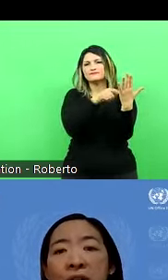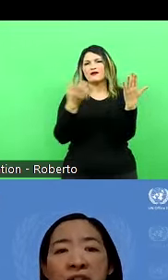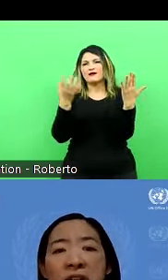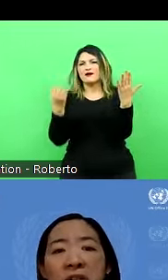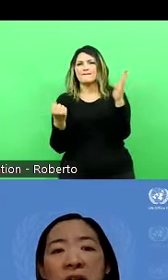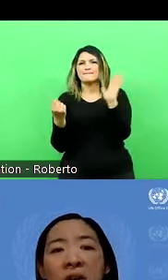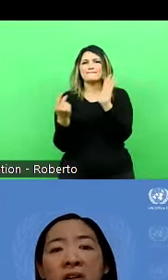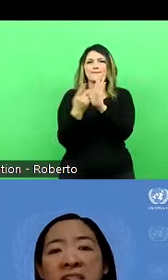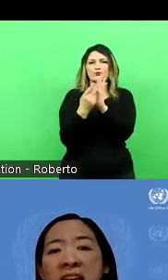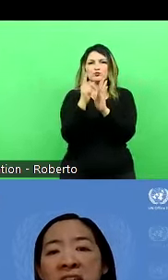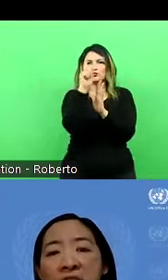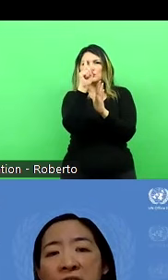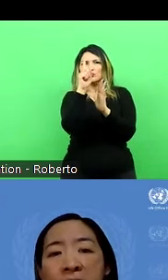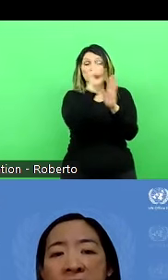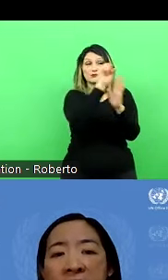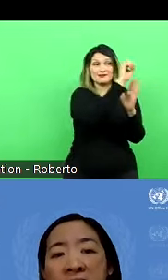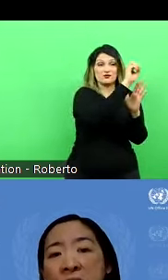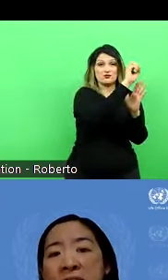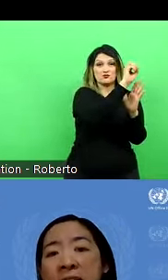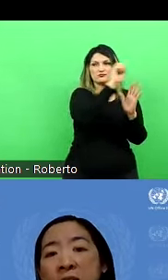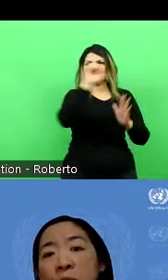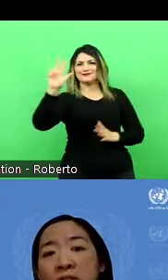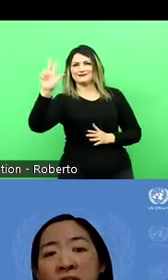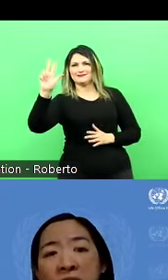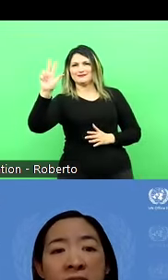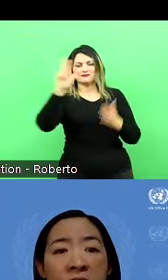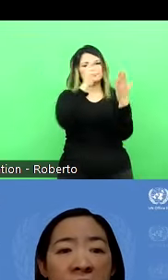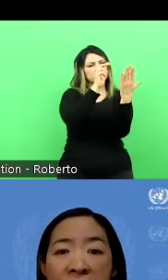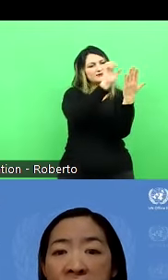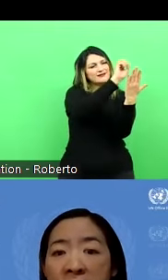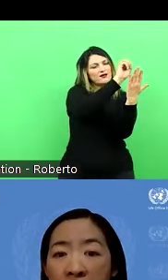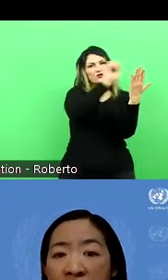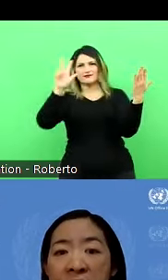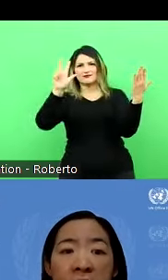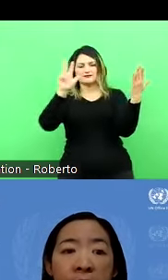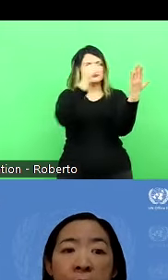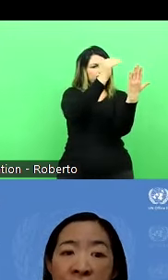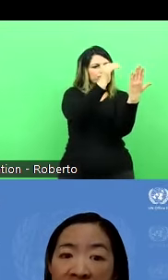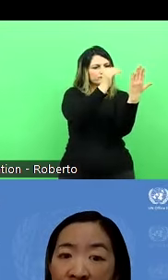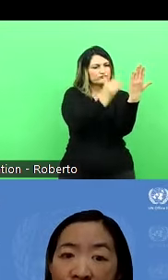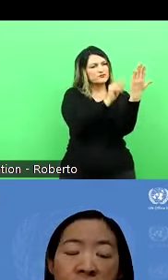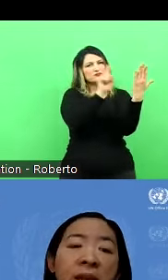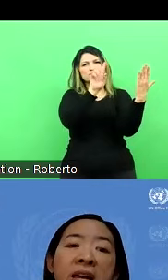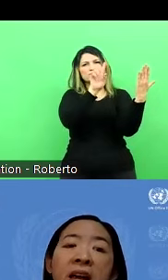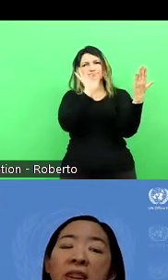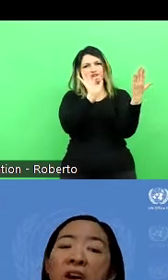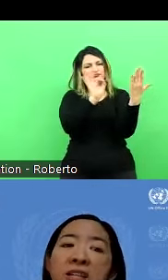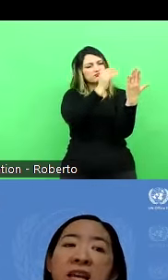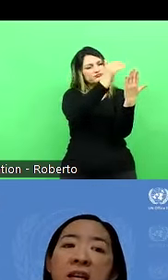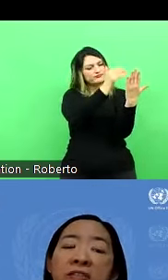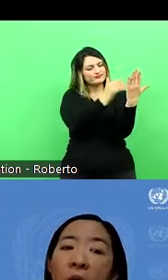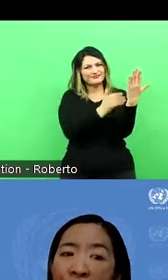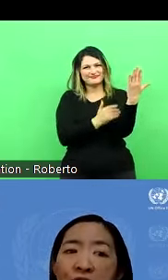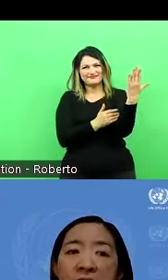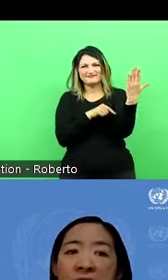it structures along the 10 essential for making cities resilient, of which Sandria has already mentioned in the previous presentation. The